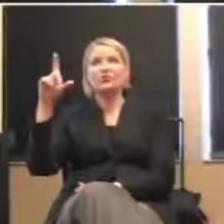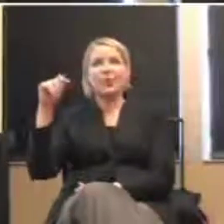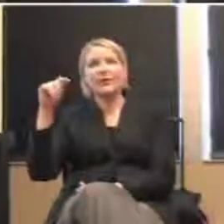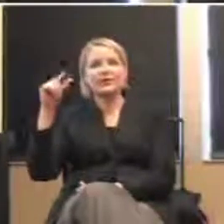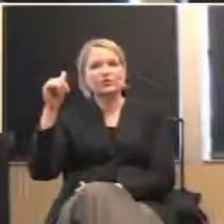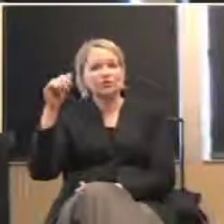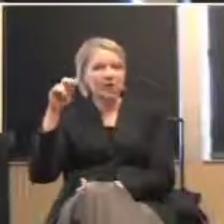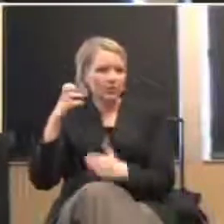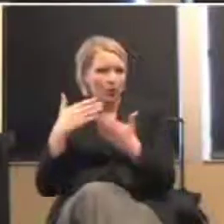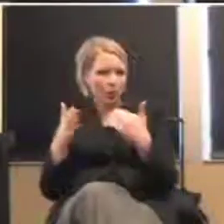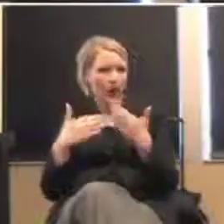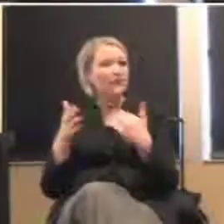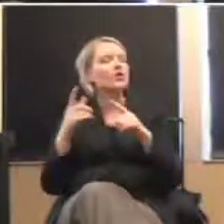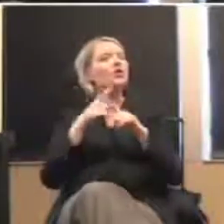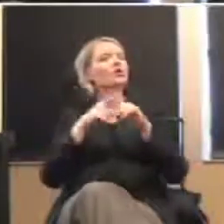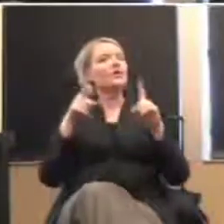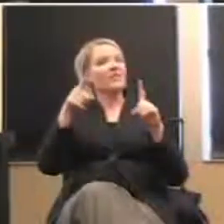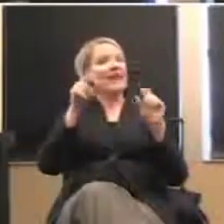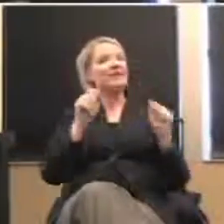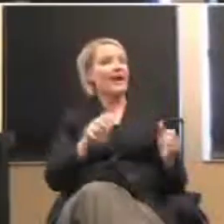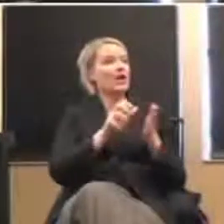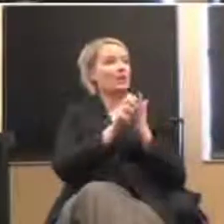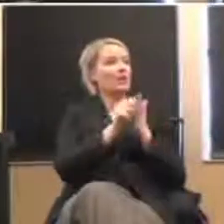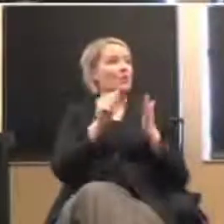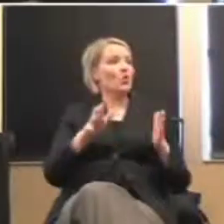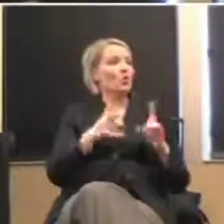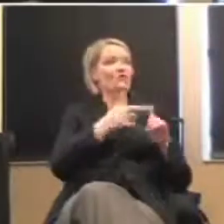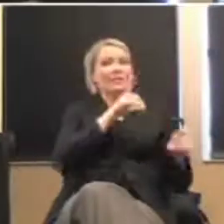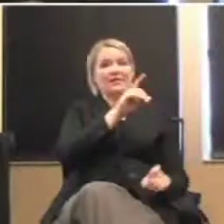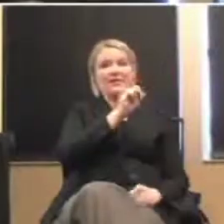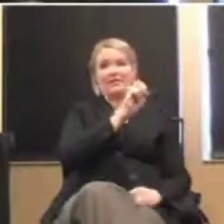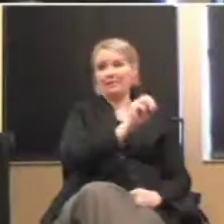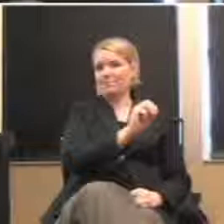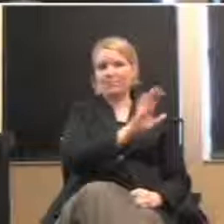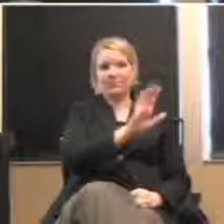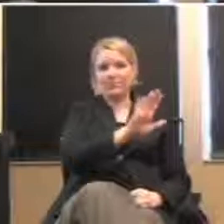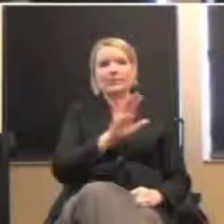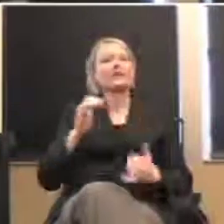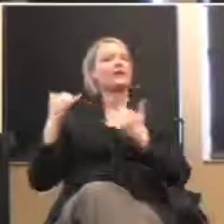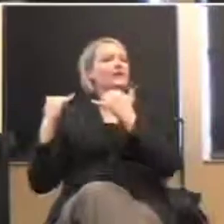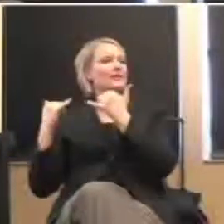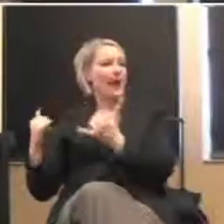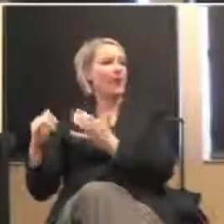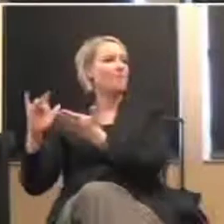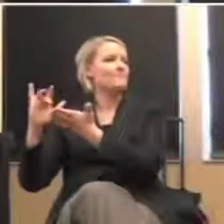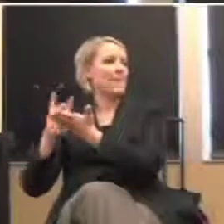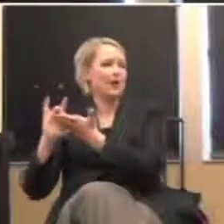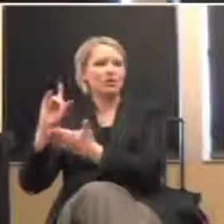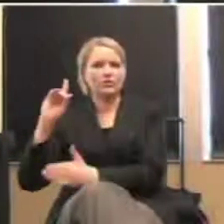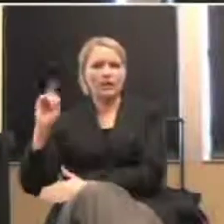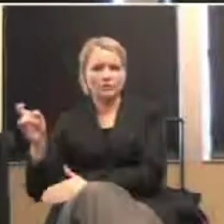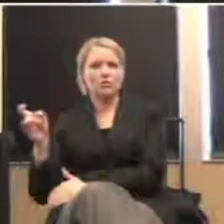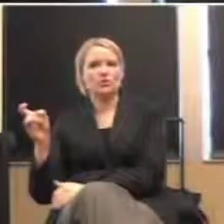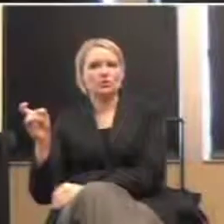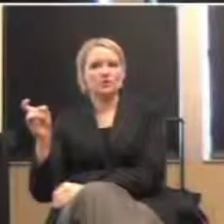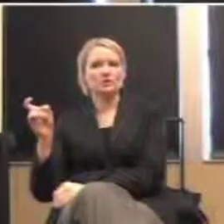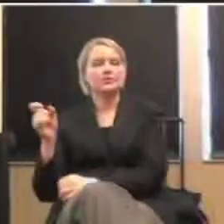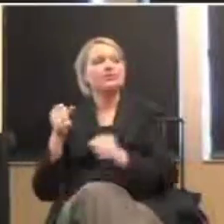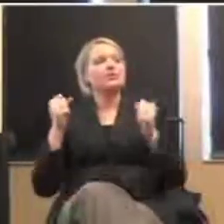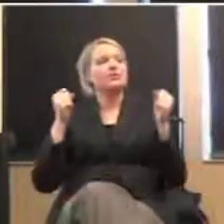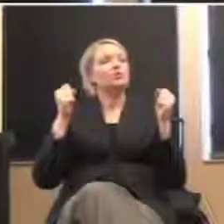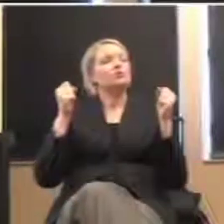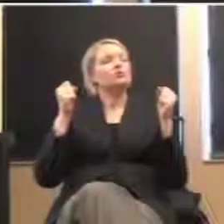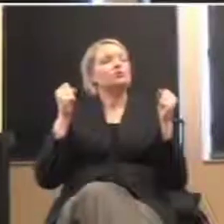gene, they can remove that from the DSM, and it is also now a medical diagnosis. And